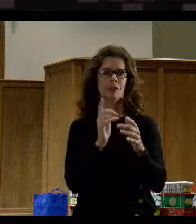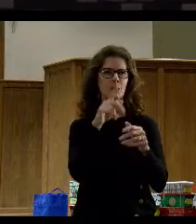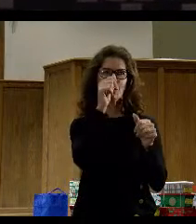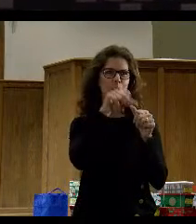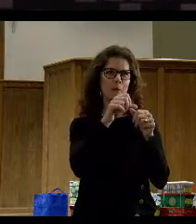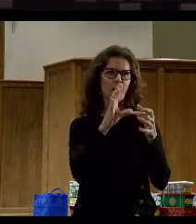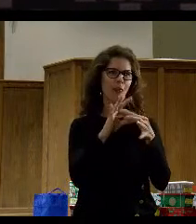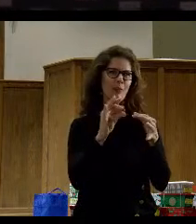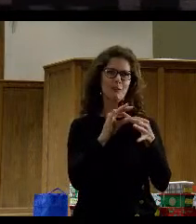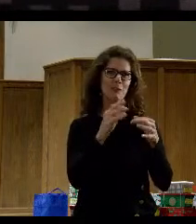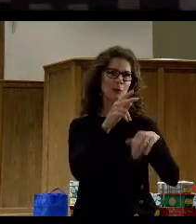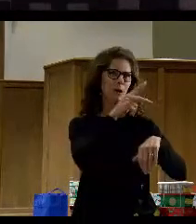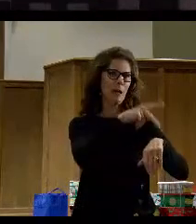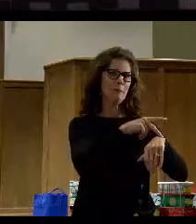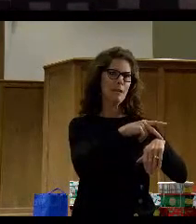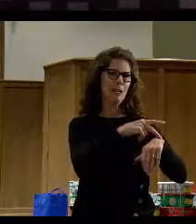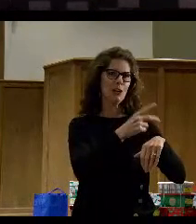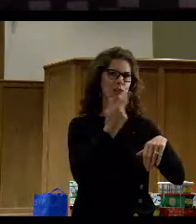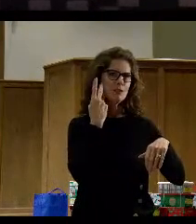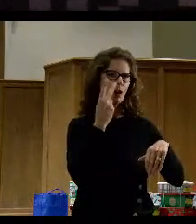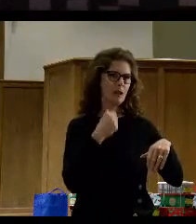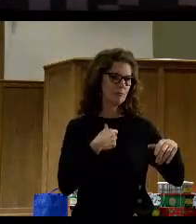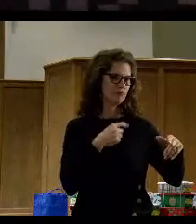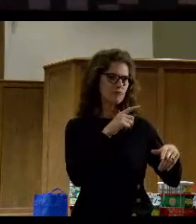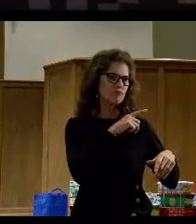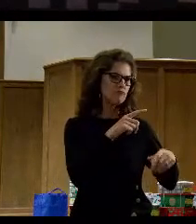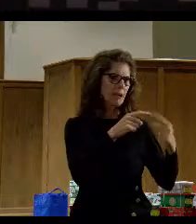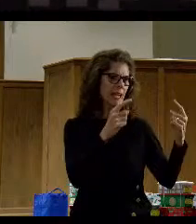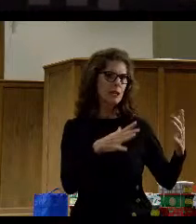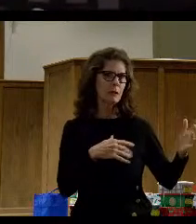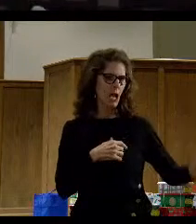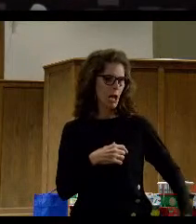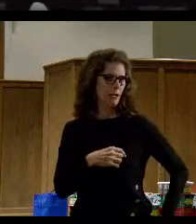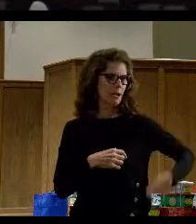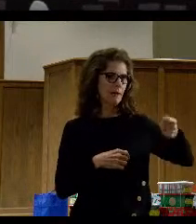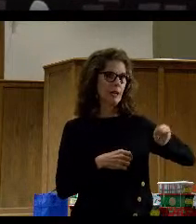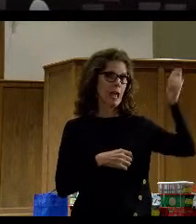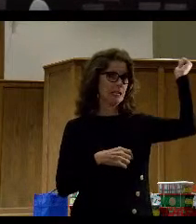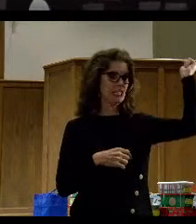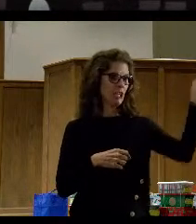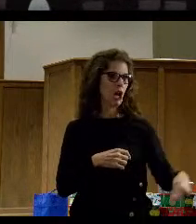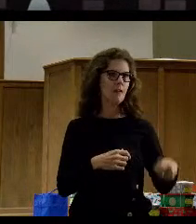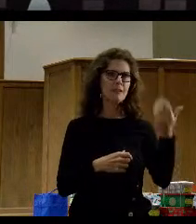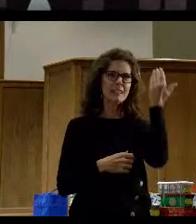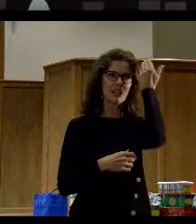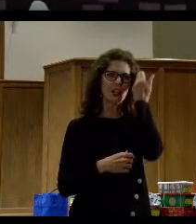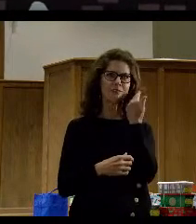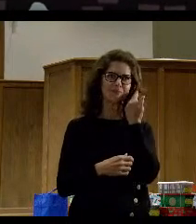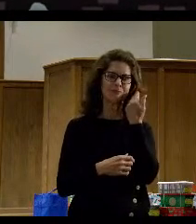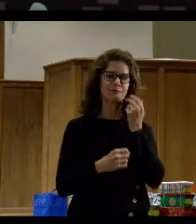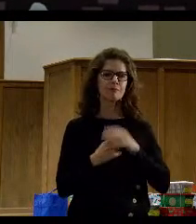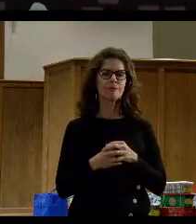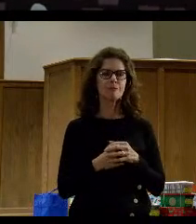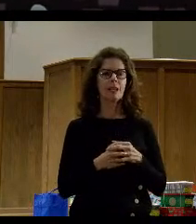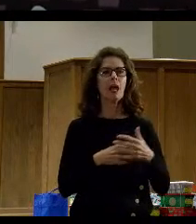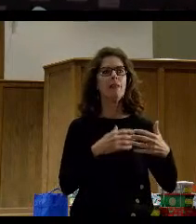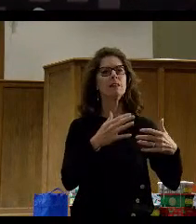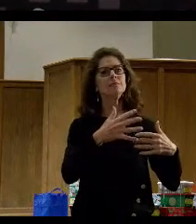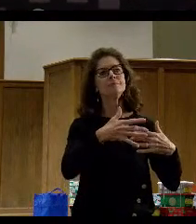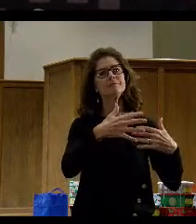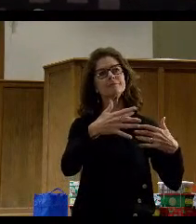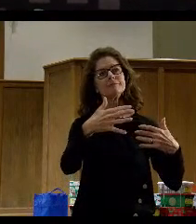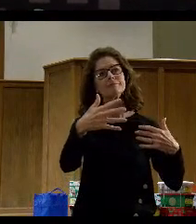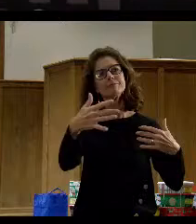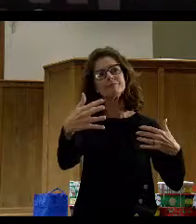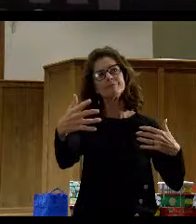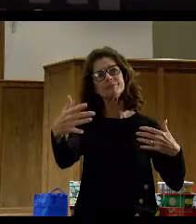it, struck the high priest's servant, and cut off his right ear. That's young Peter. Then you fast forward a few decades, and Peter's at the end of his life, and